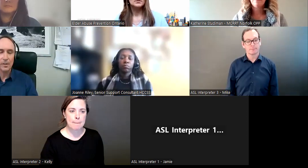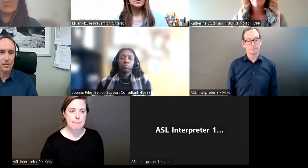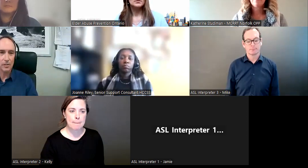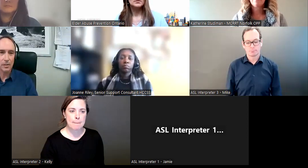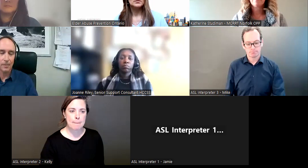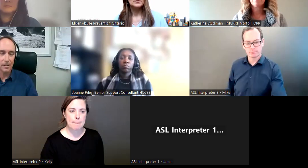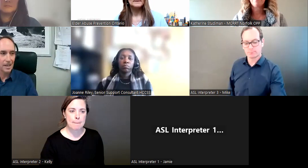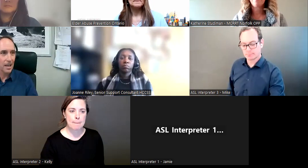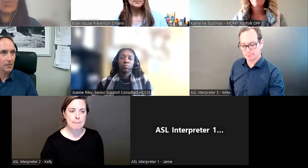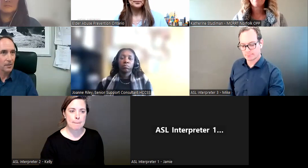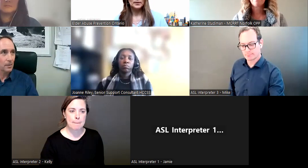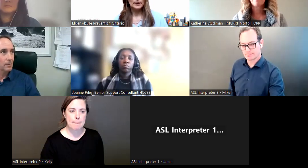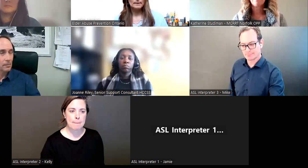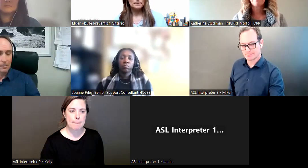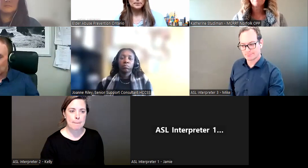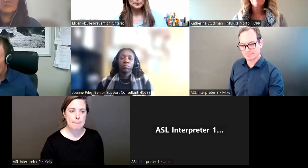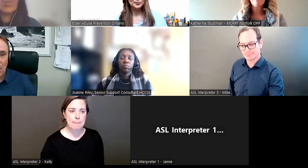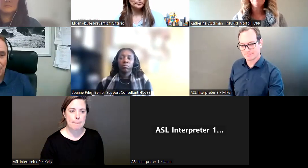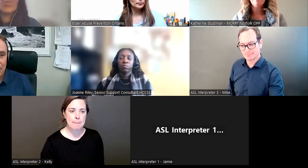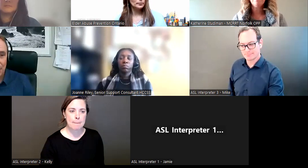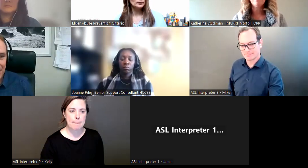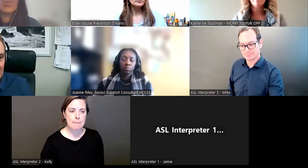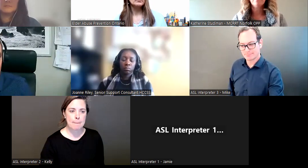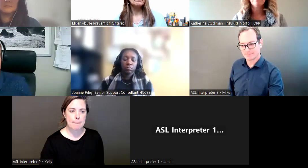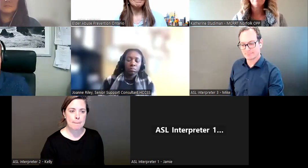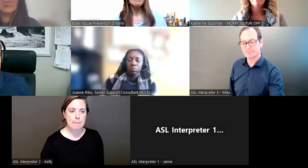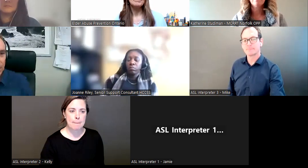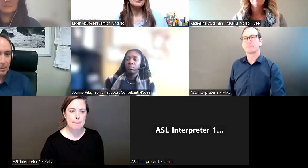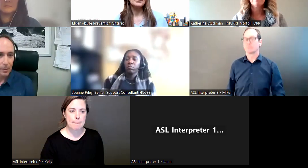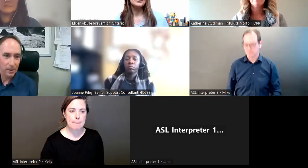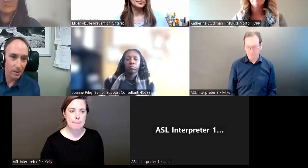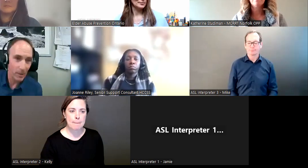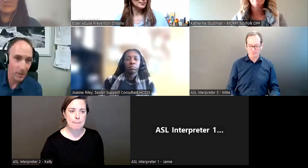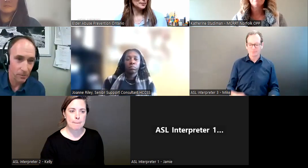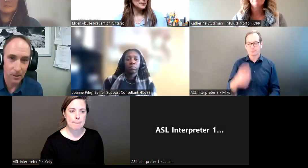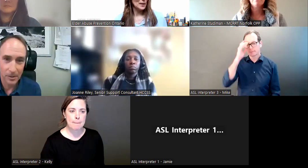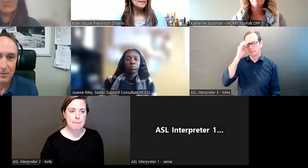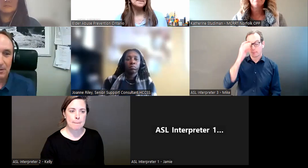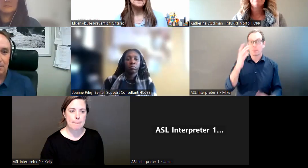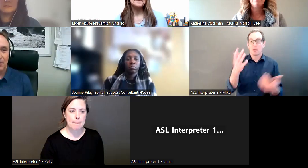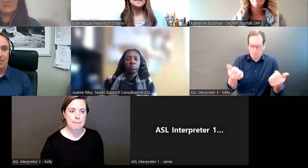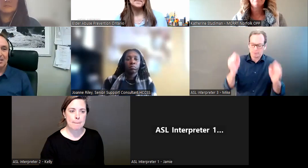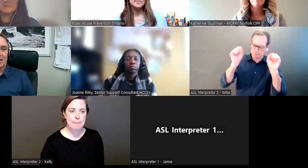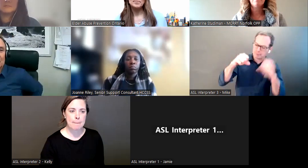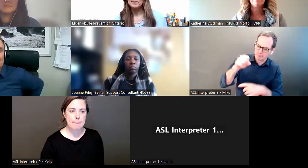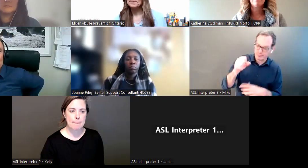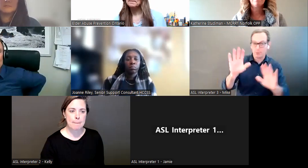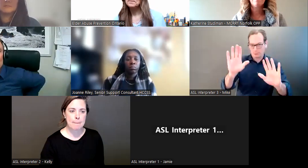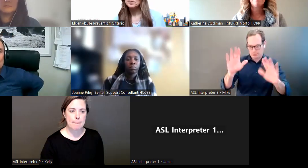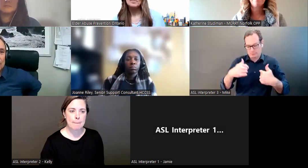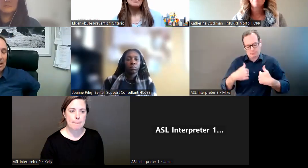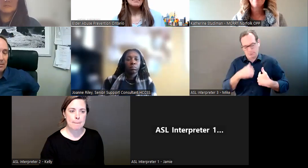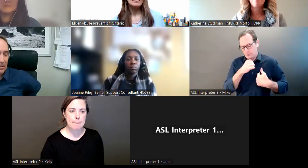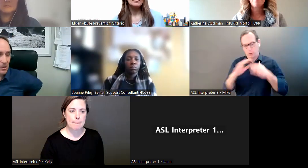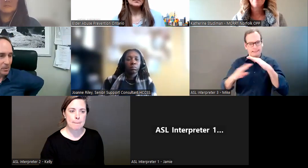Yeah, this again, I'm not the intake worker, but I mean, I'll give you the best answer I can, knowing